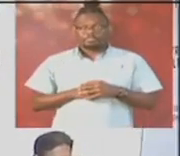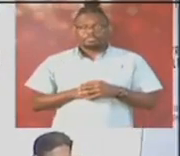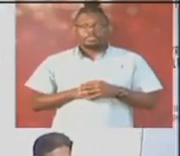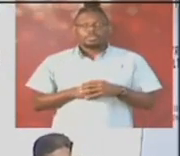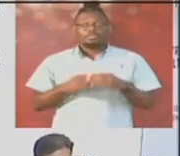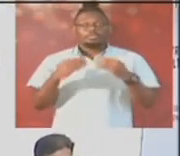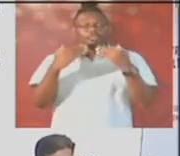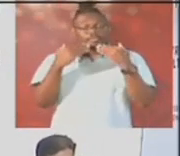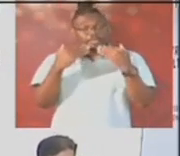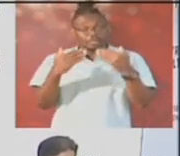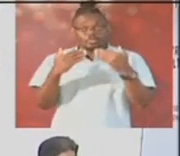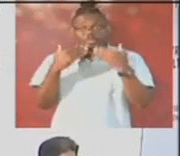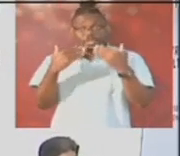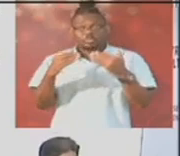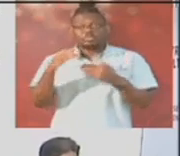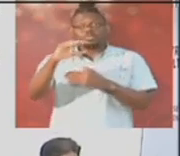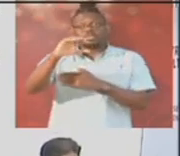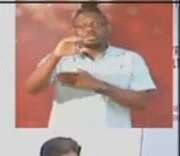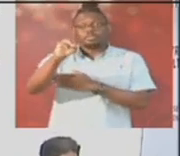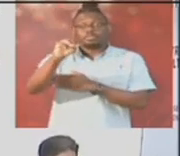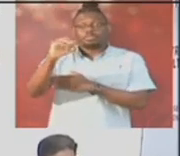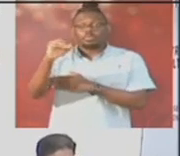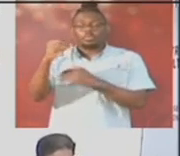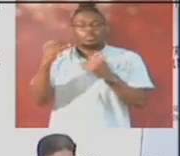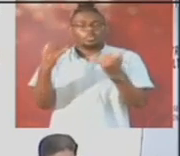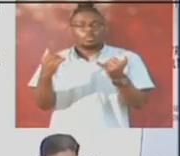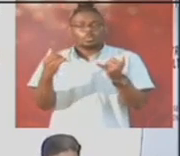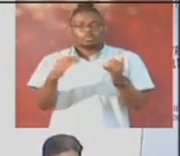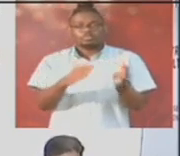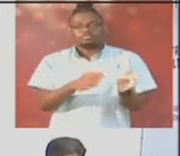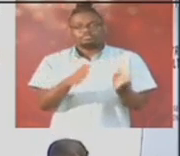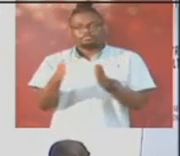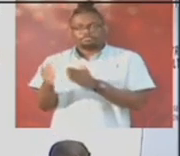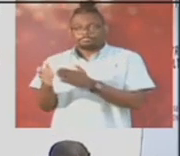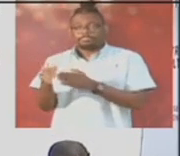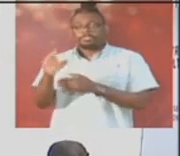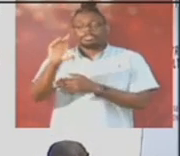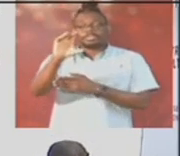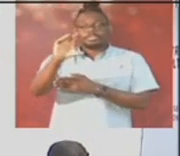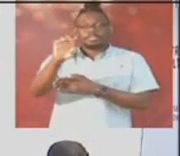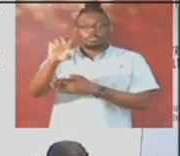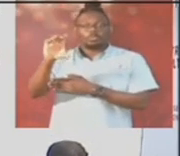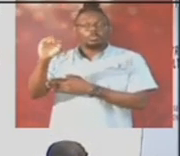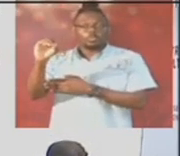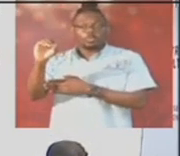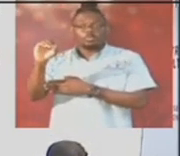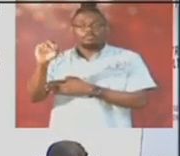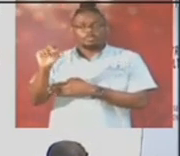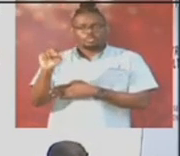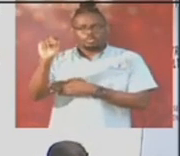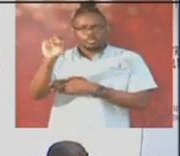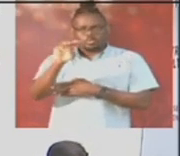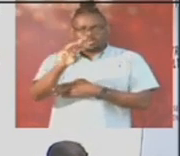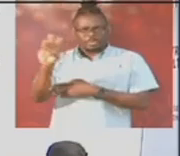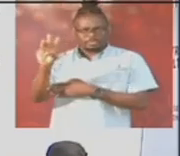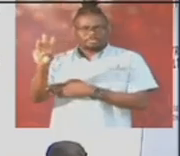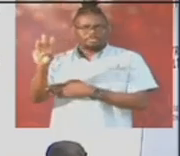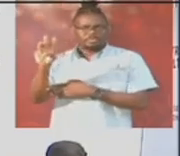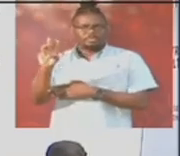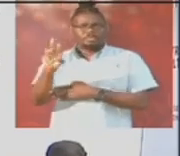CMO. I now hand you over to Ms. Bash, who will provide us with an update on the vaccination uptake in